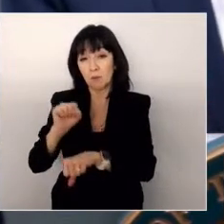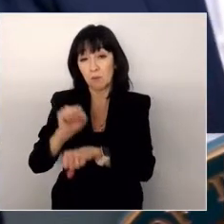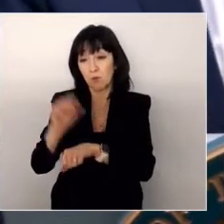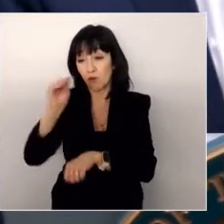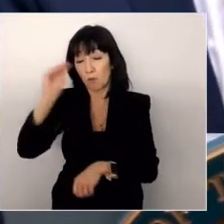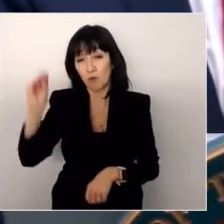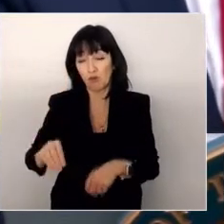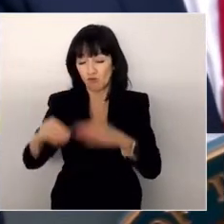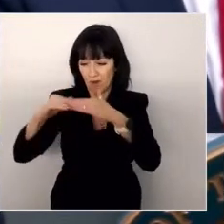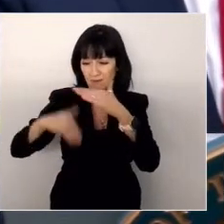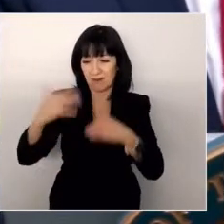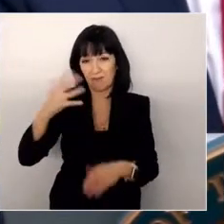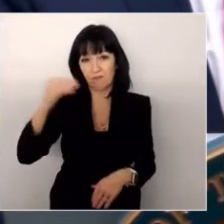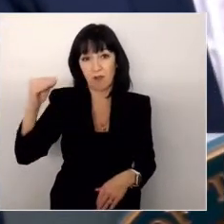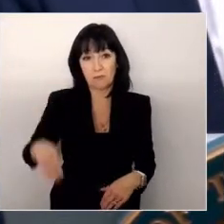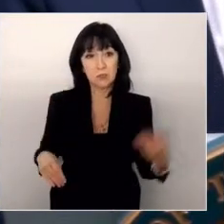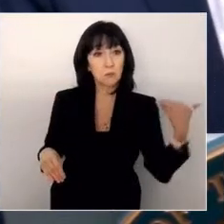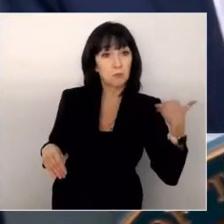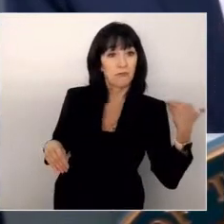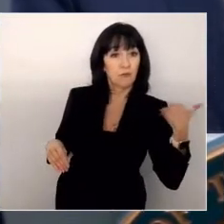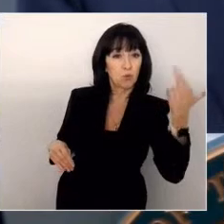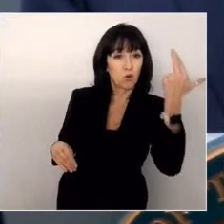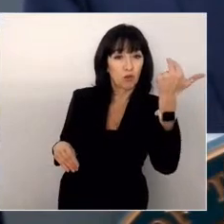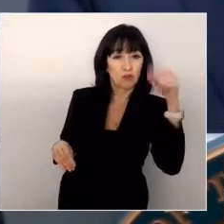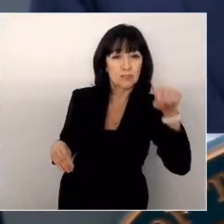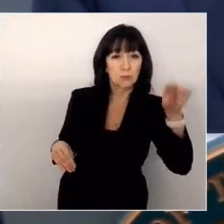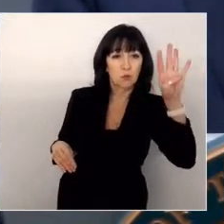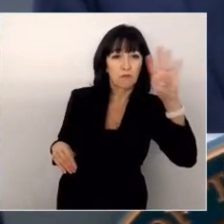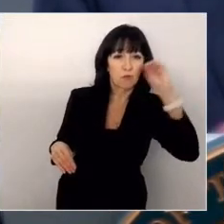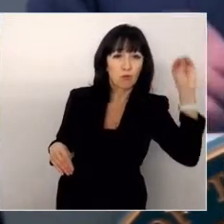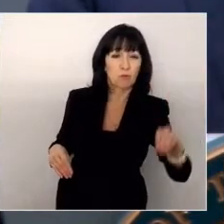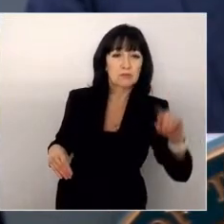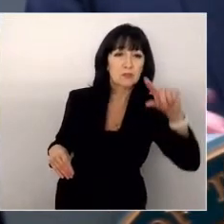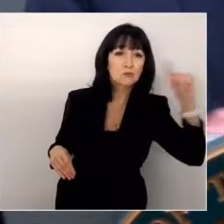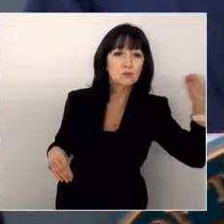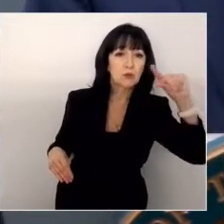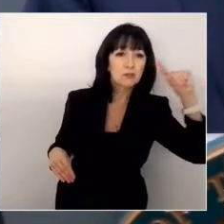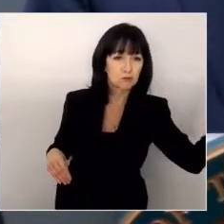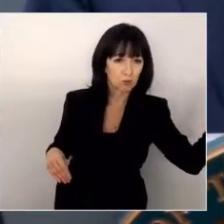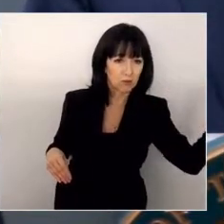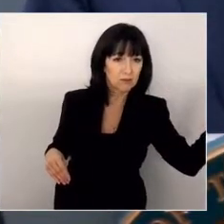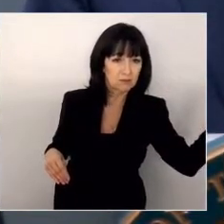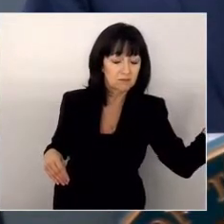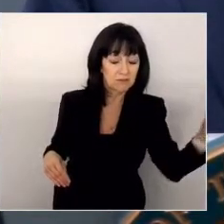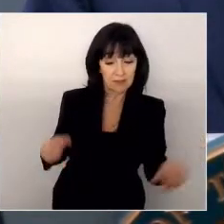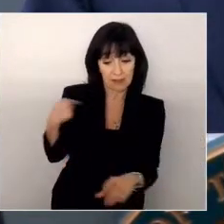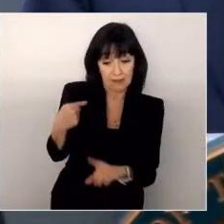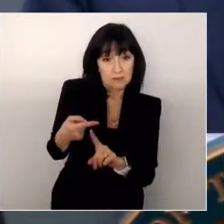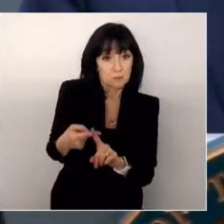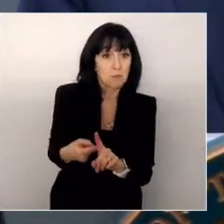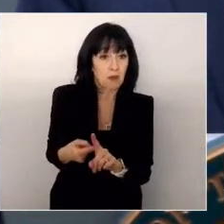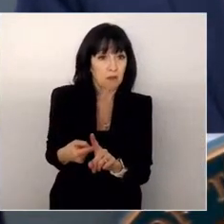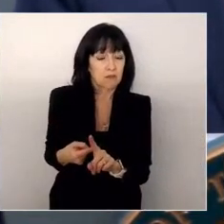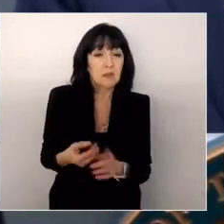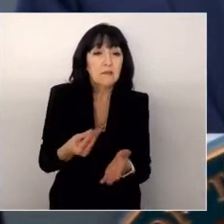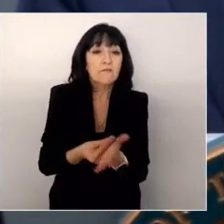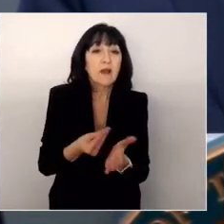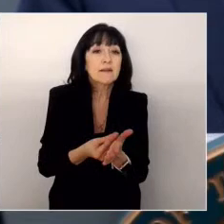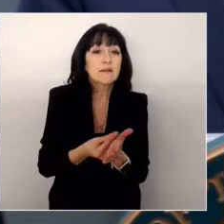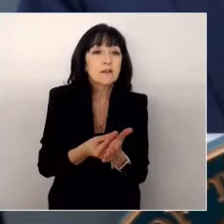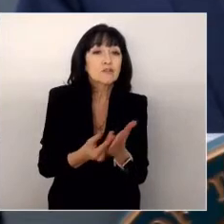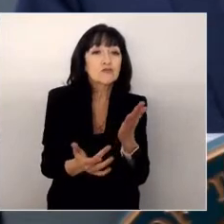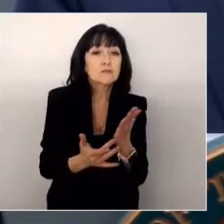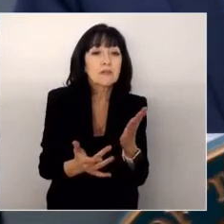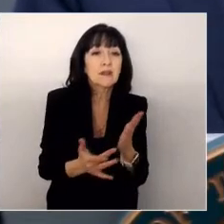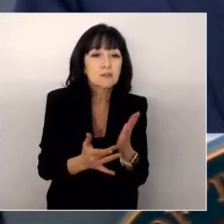of 13.4% in 2020. Just last month, financial technology startup